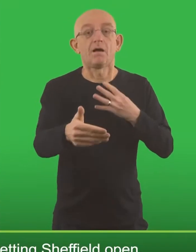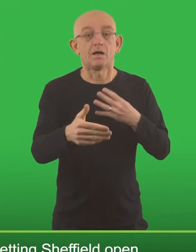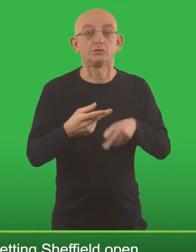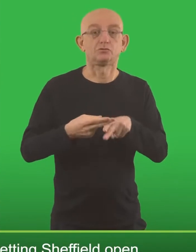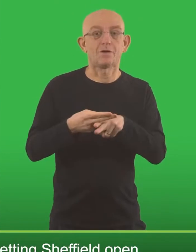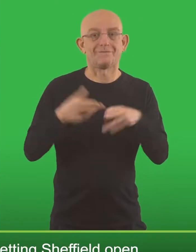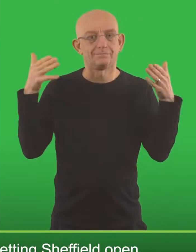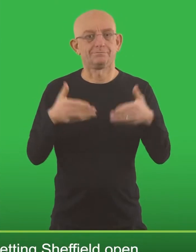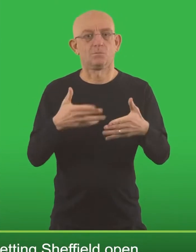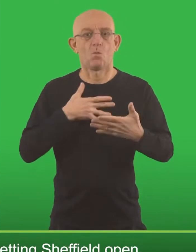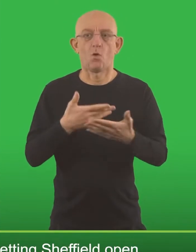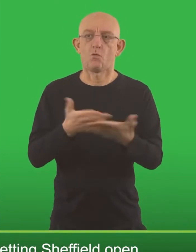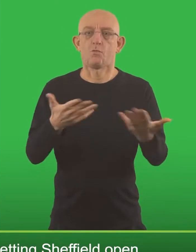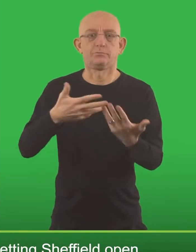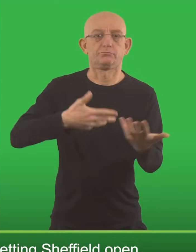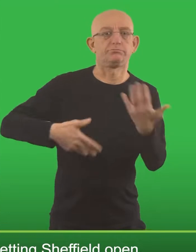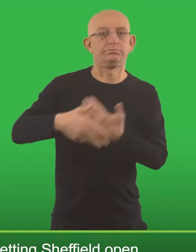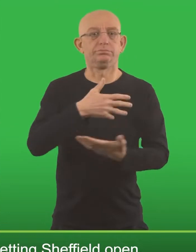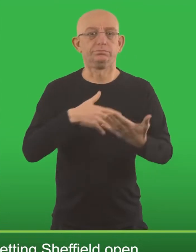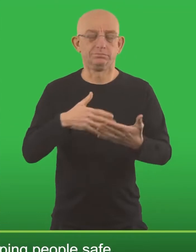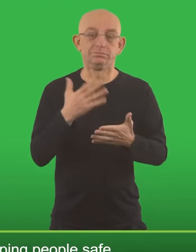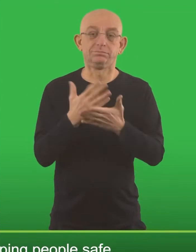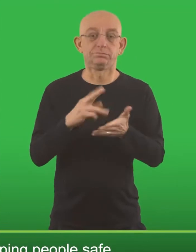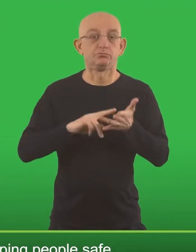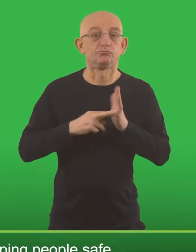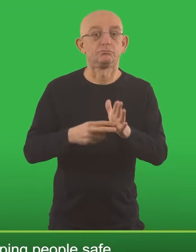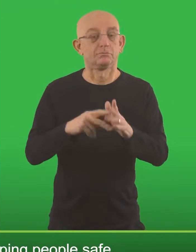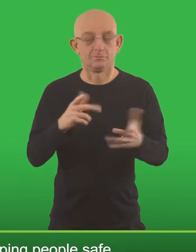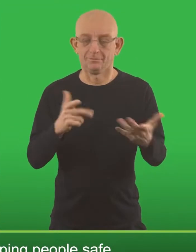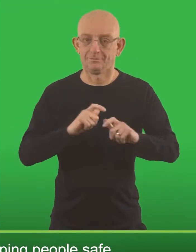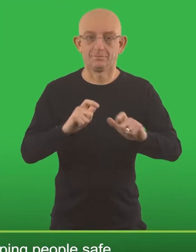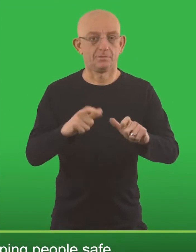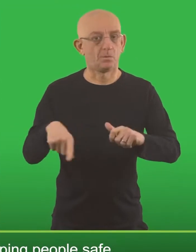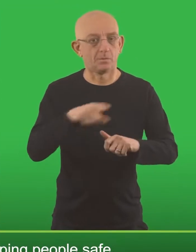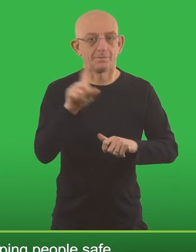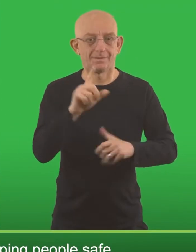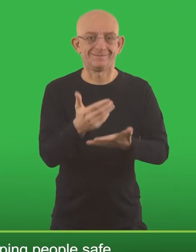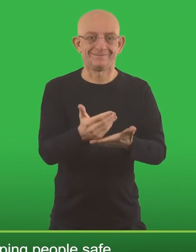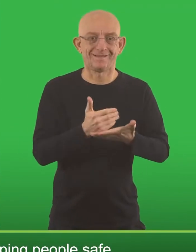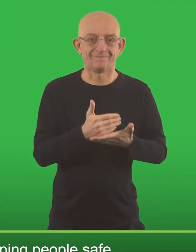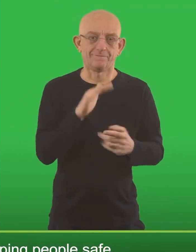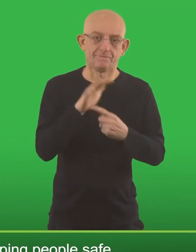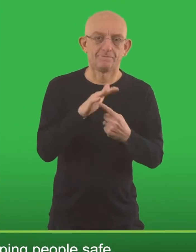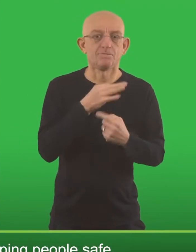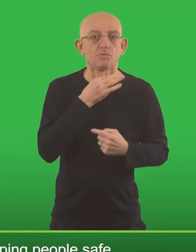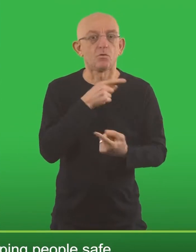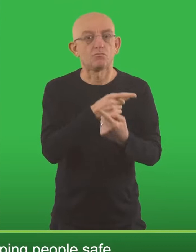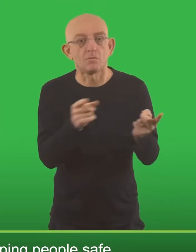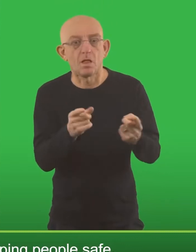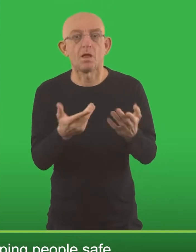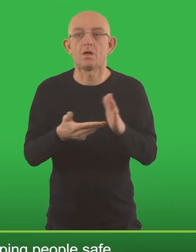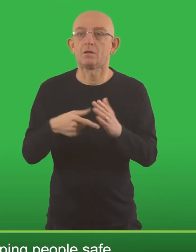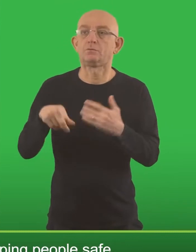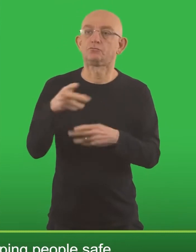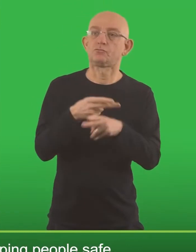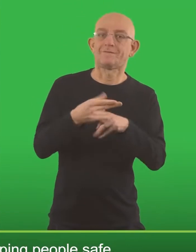will still be focusing on getting Sheffield open, but the basic strategy will remain keeping people safe, protecting the